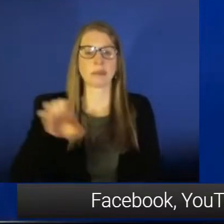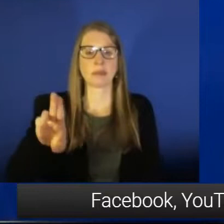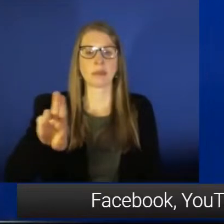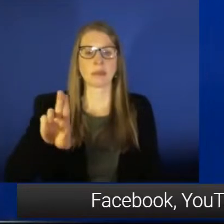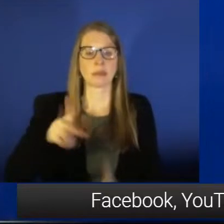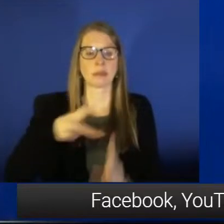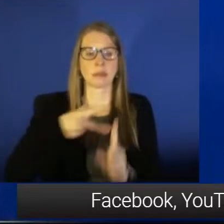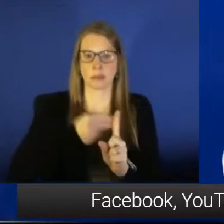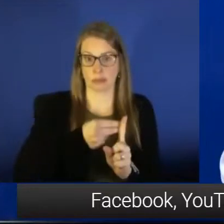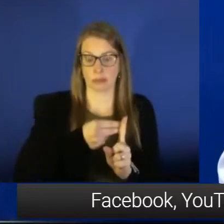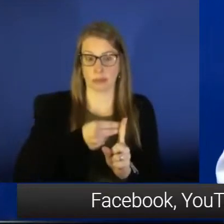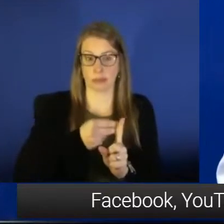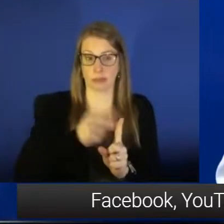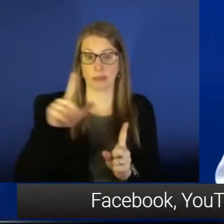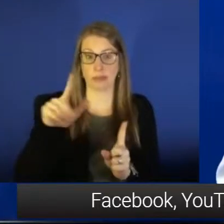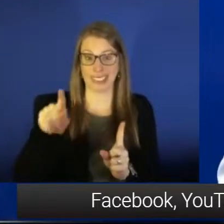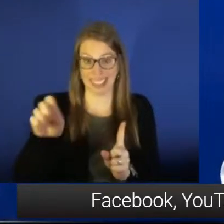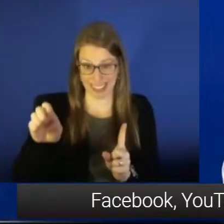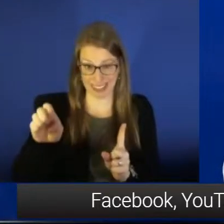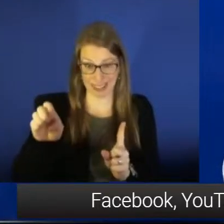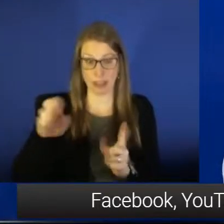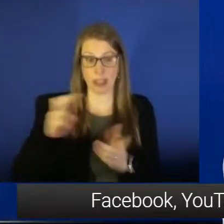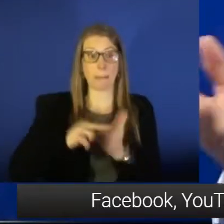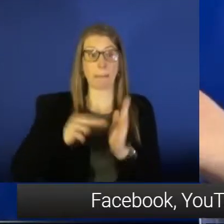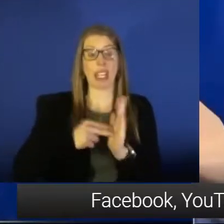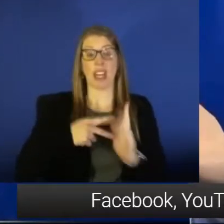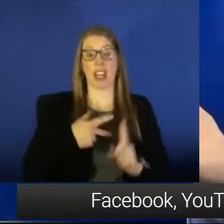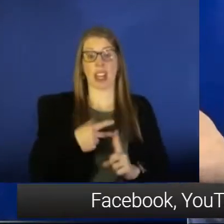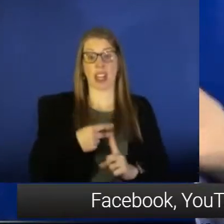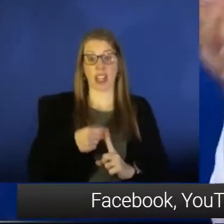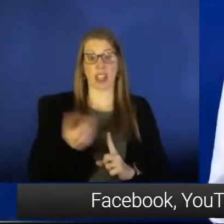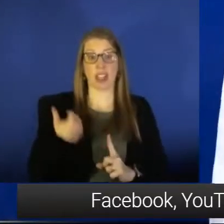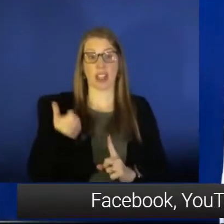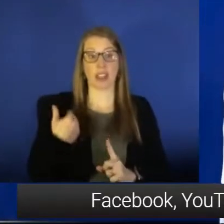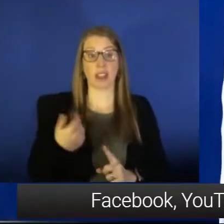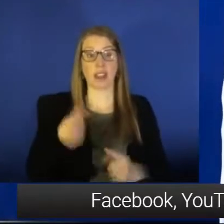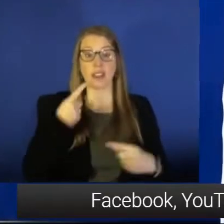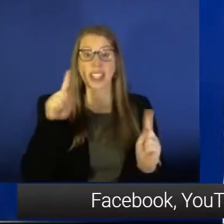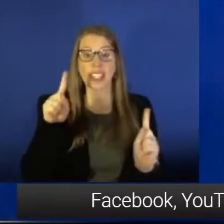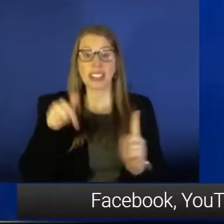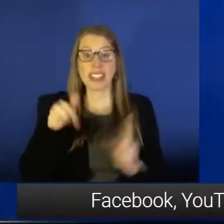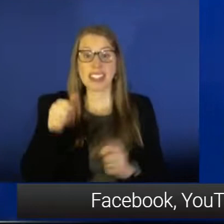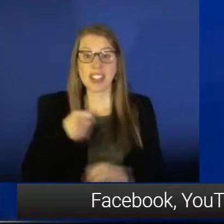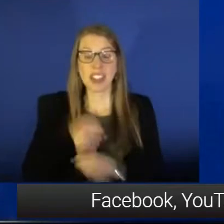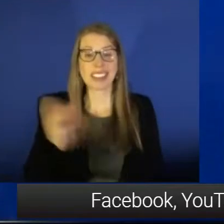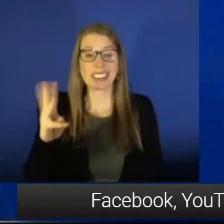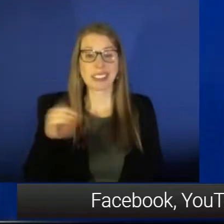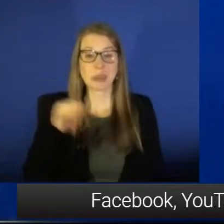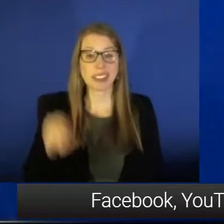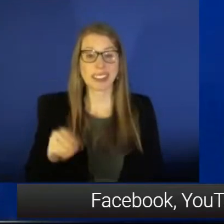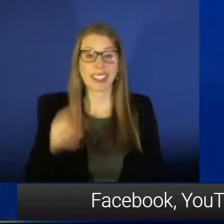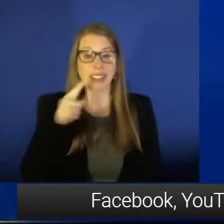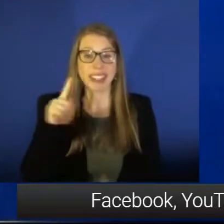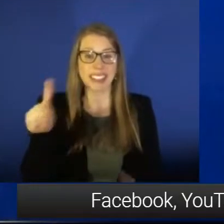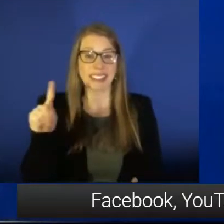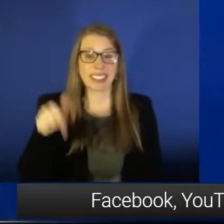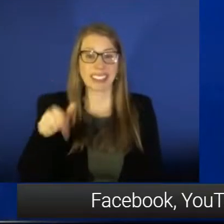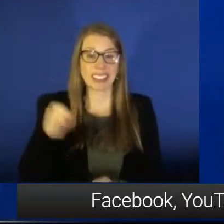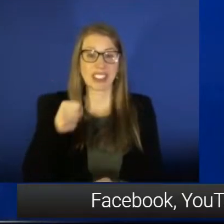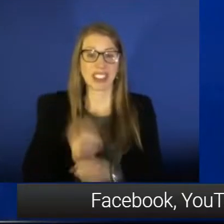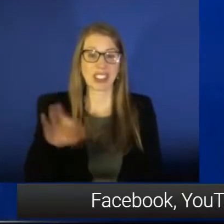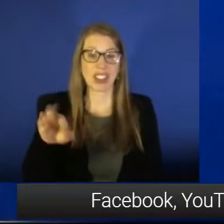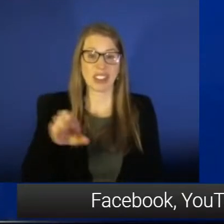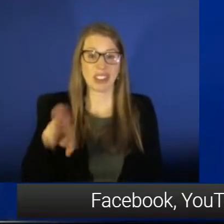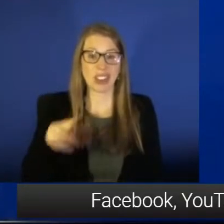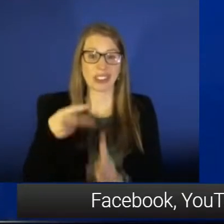it's late, so you're going to be losing what effectiveness you had, but B, it wasn't very effective this year. It had a 16% effectiveness, Hawkeye, so influenza vaccine kind of missed